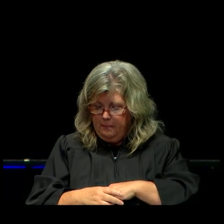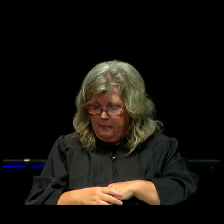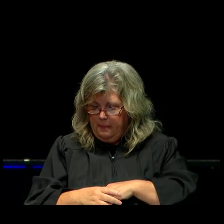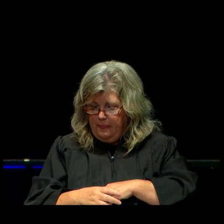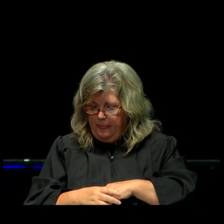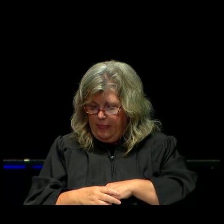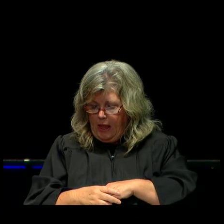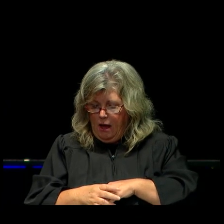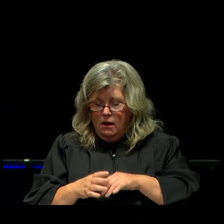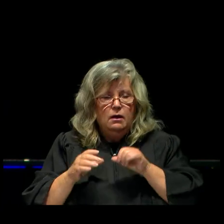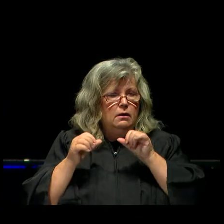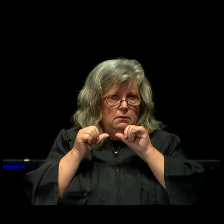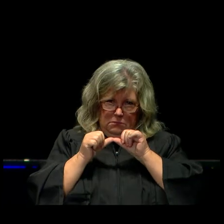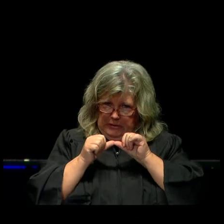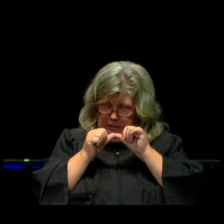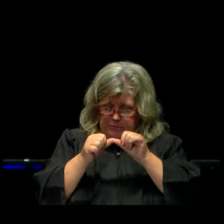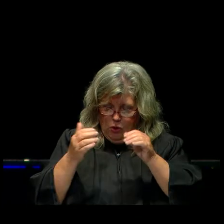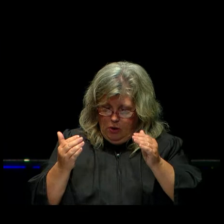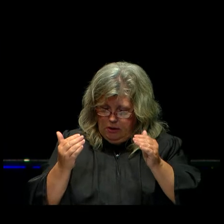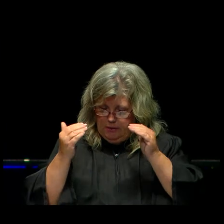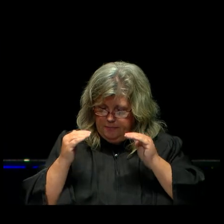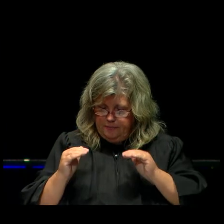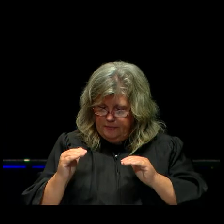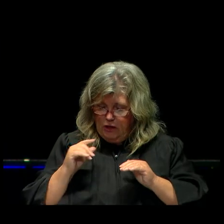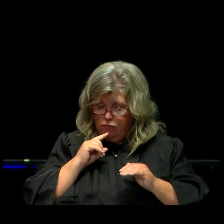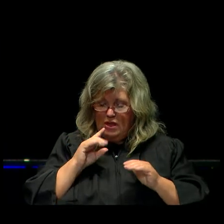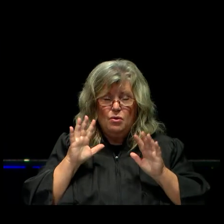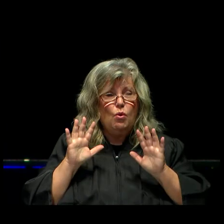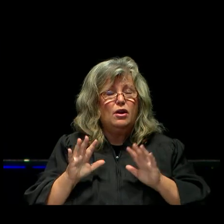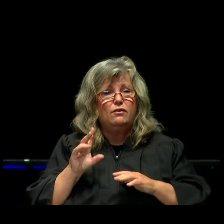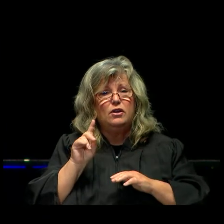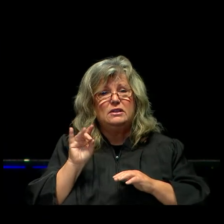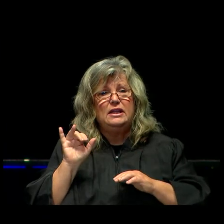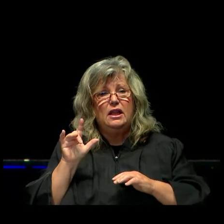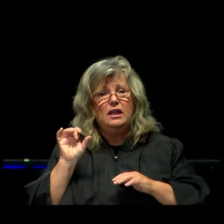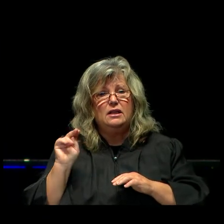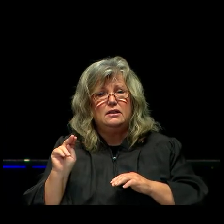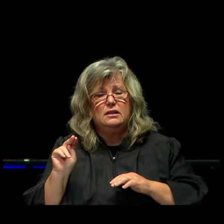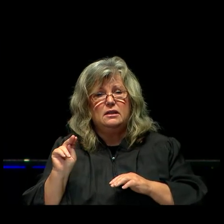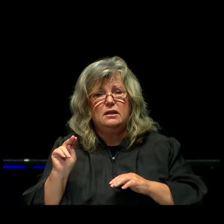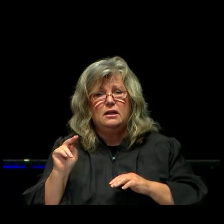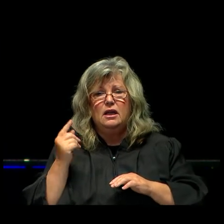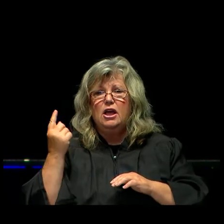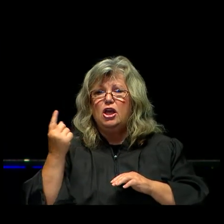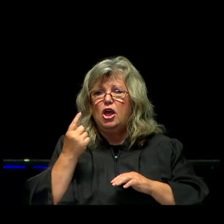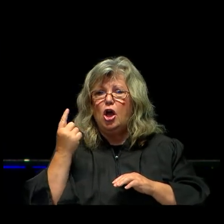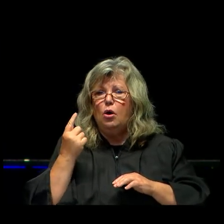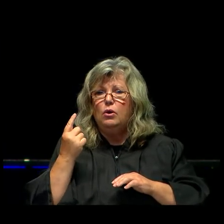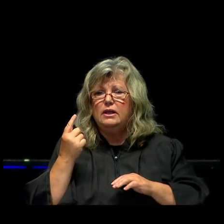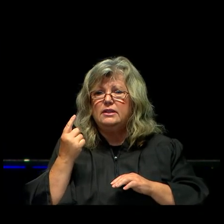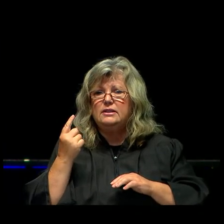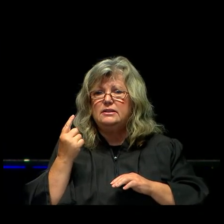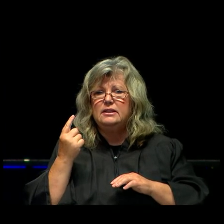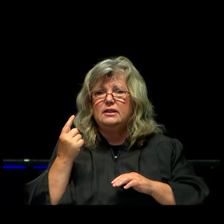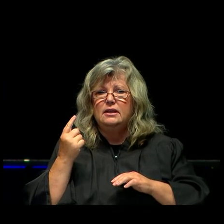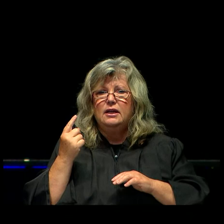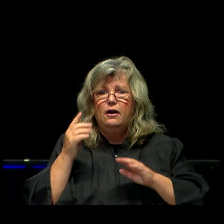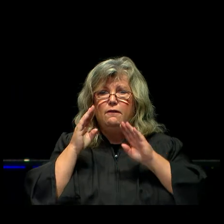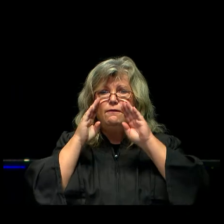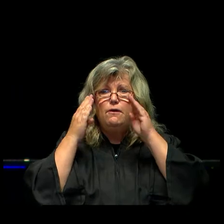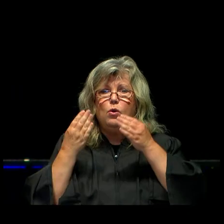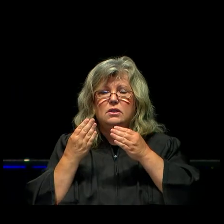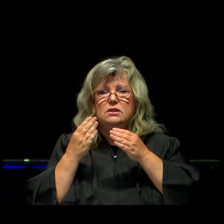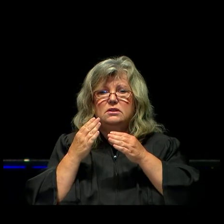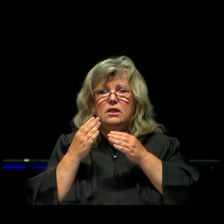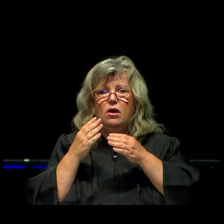So he keeps going from there. And what's wonderful about Dylan, he always takes people on the sidelines, takes people from the edges to kind